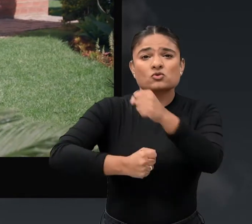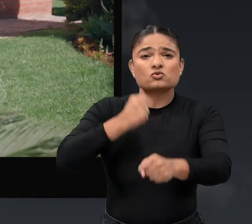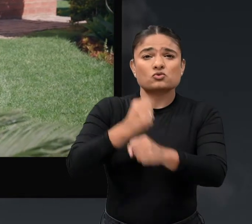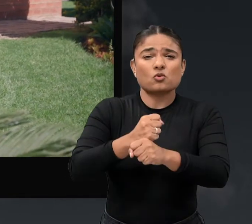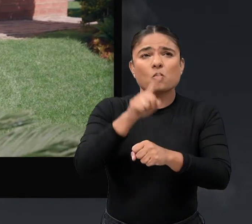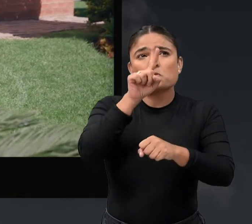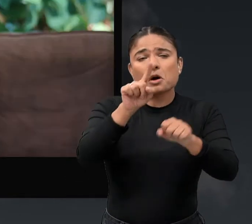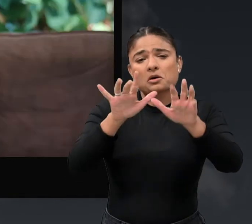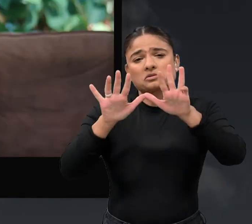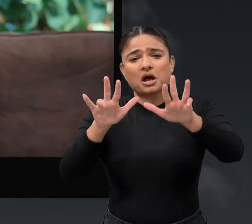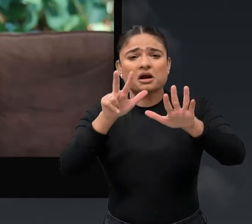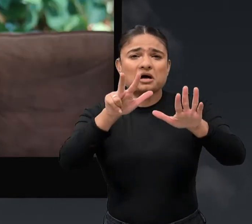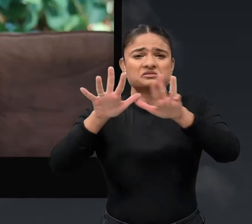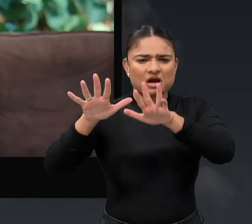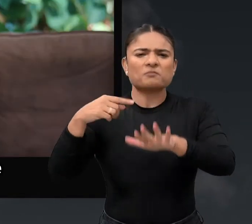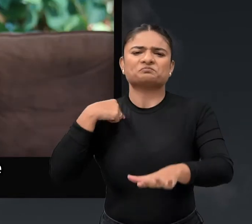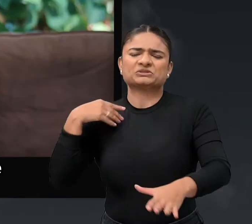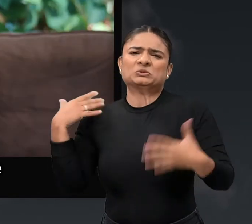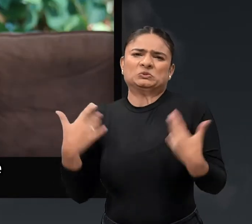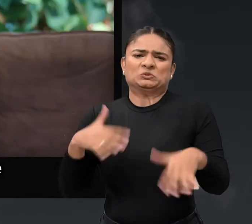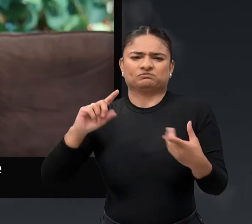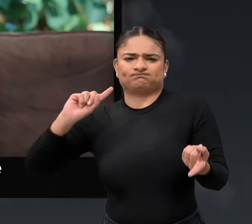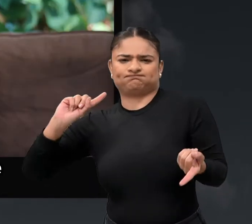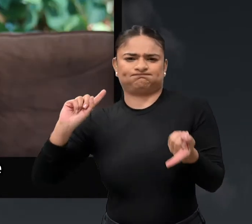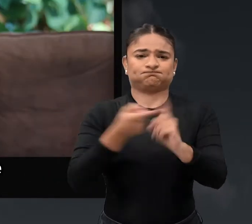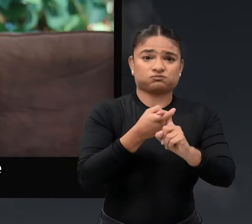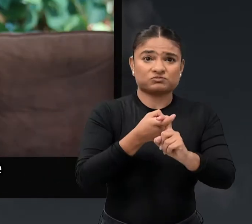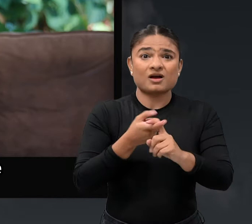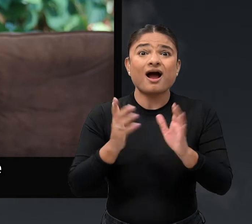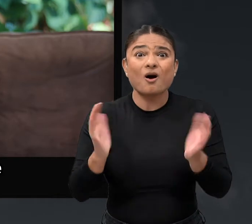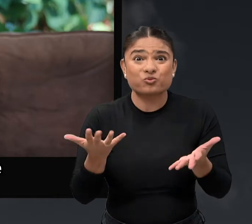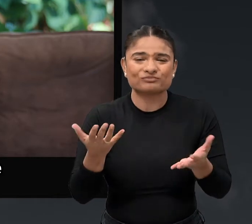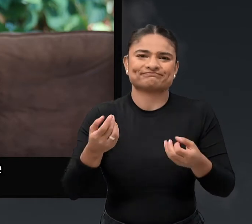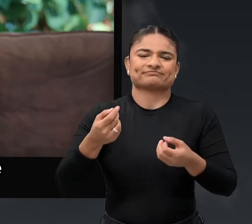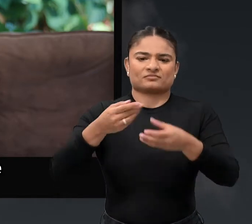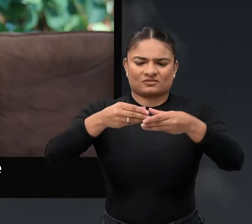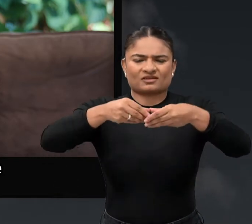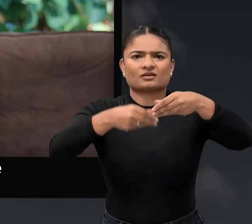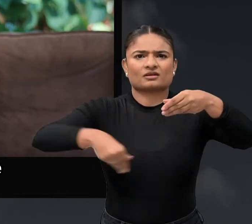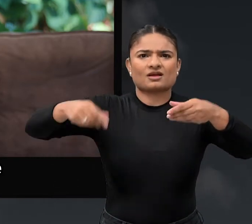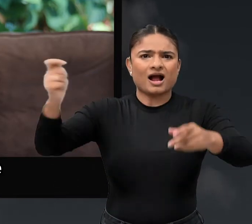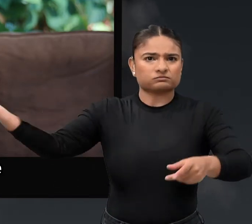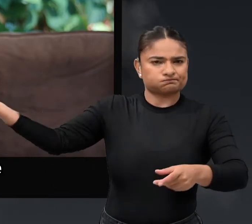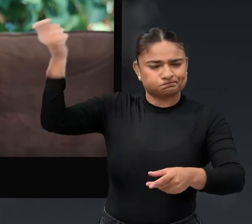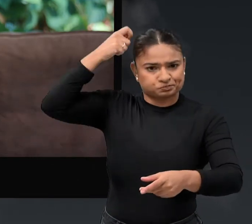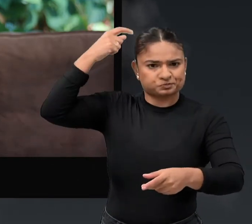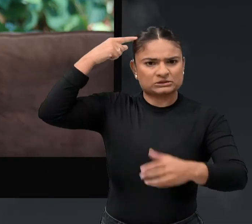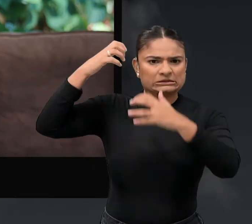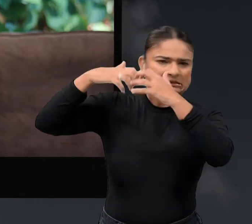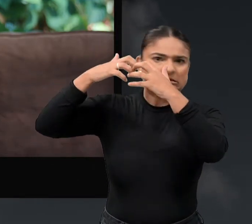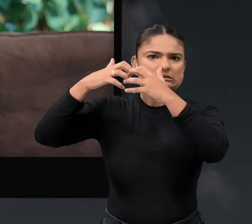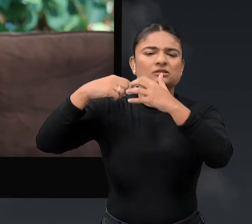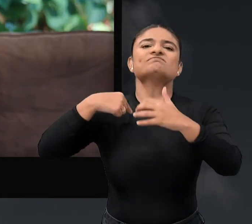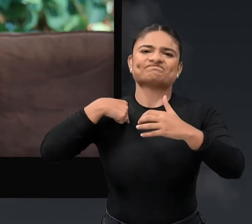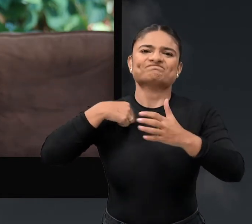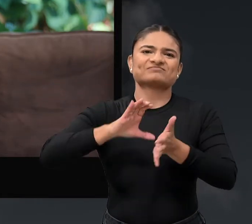Ka selemo sa 1989 ke ile ka hlaelwa ke kotsi ya otlwa ka selepe hloohong. Ya